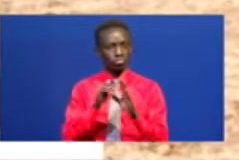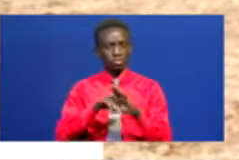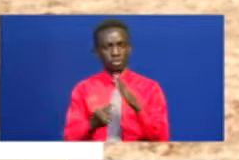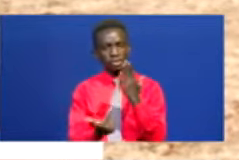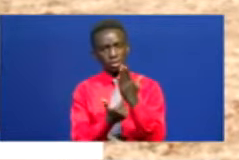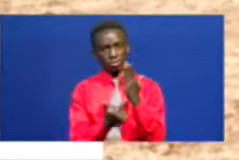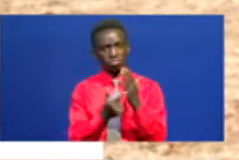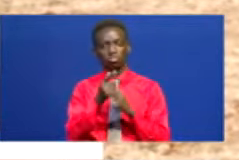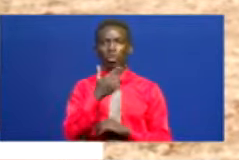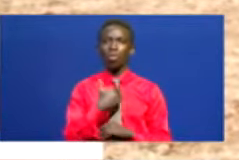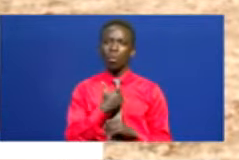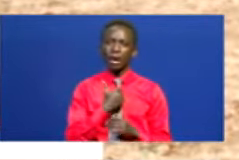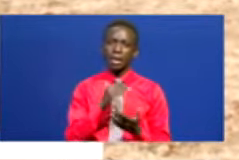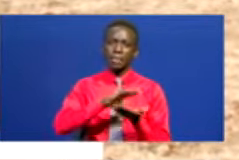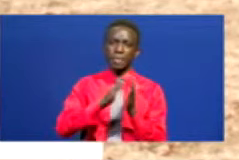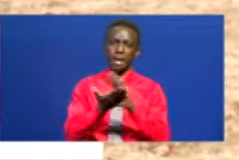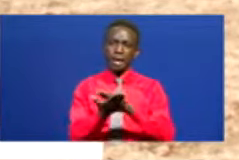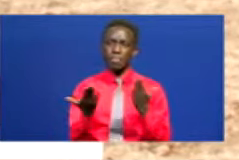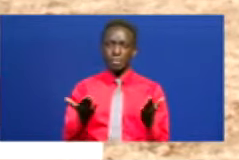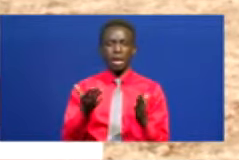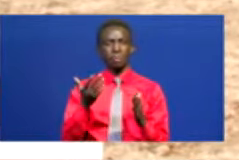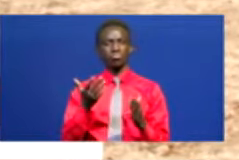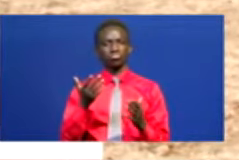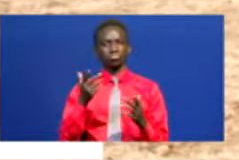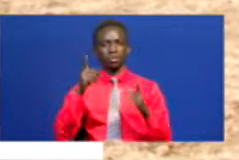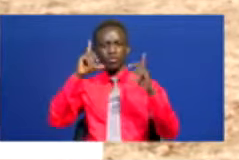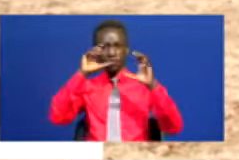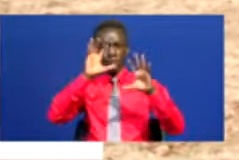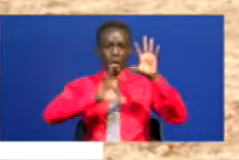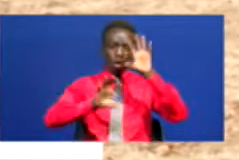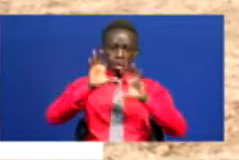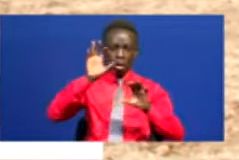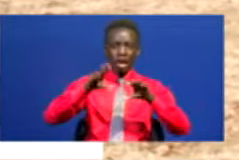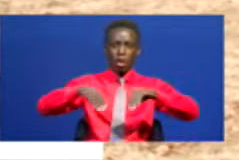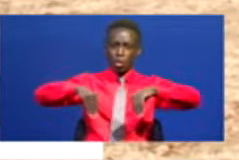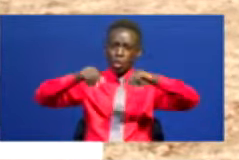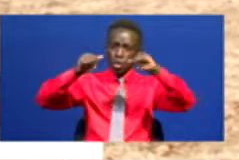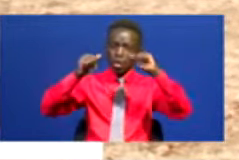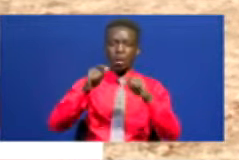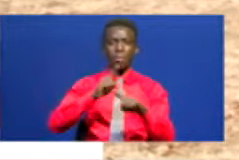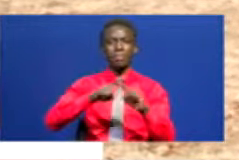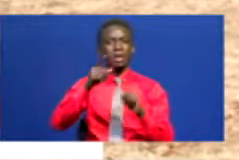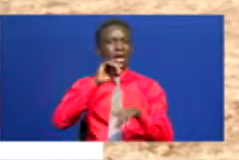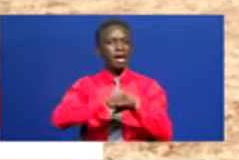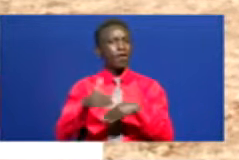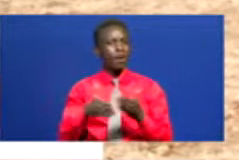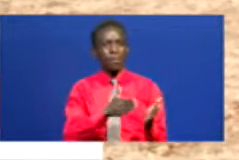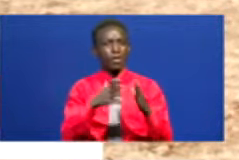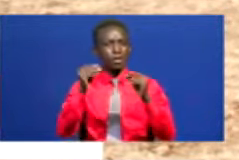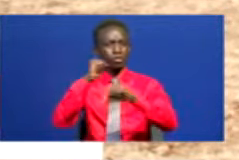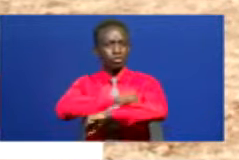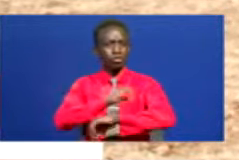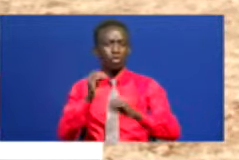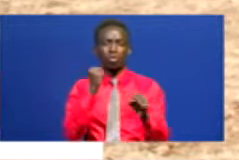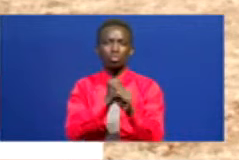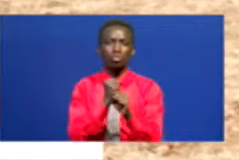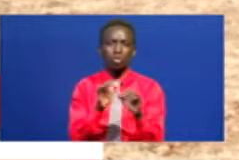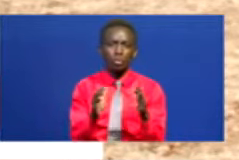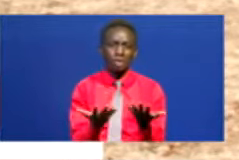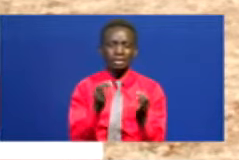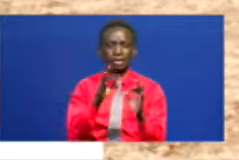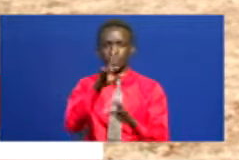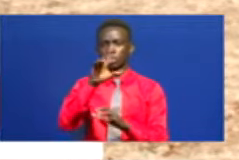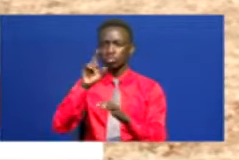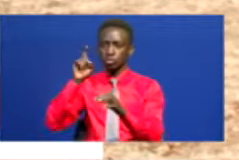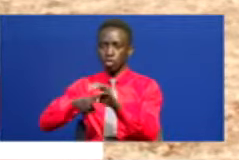technology. Unataka kukua graphic designer, lakini ujapata hiyo nafasi ya kwenda shule. So what do you do? Ukiingia